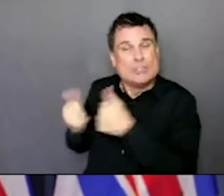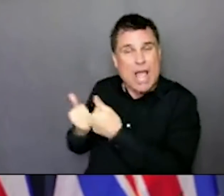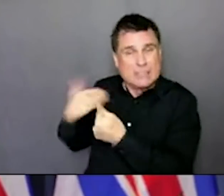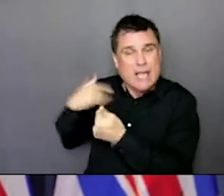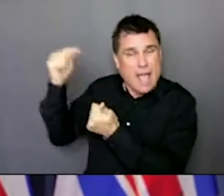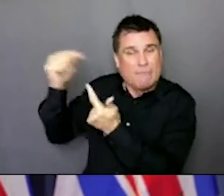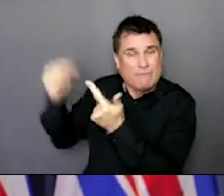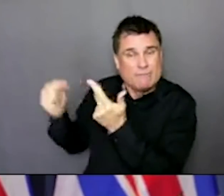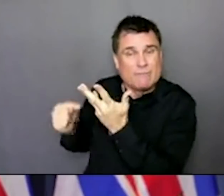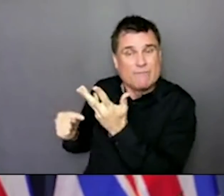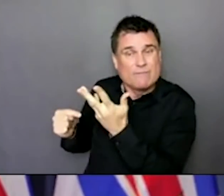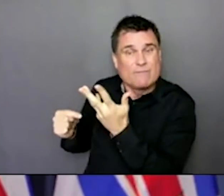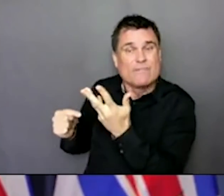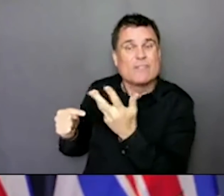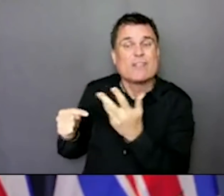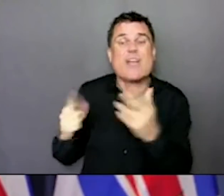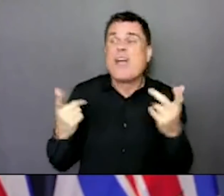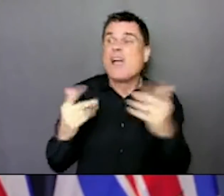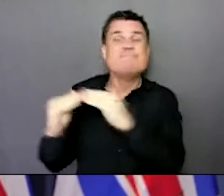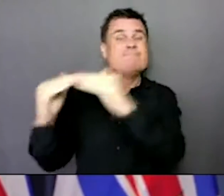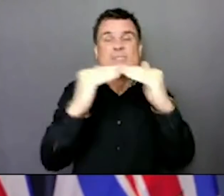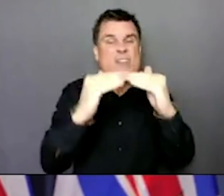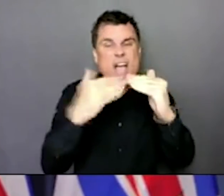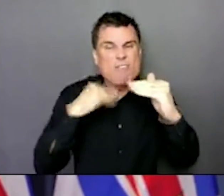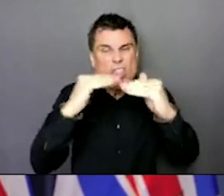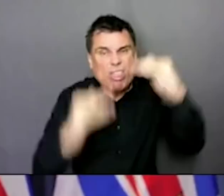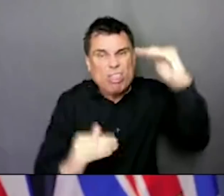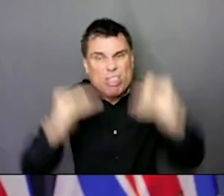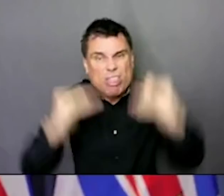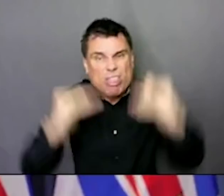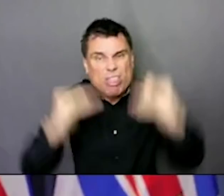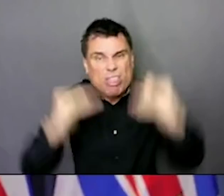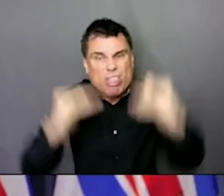British Columbians benefit from the economic prosperity